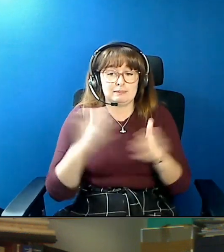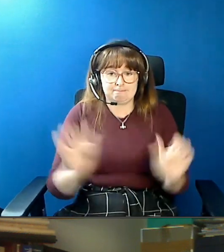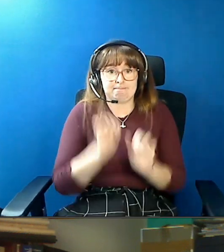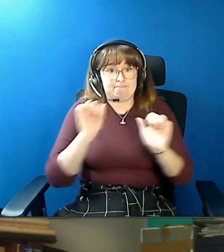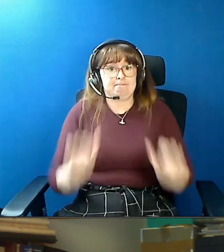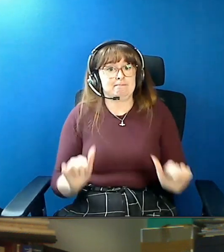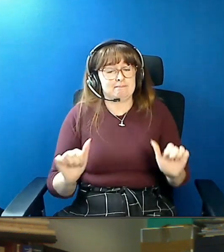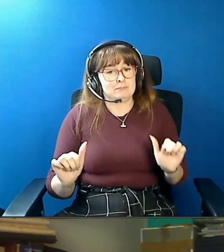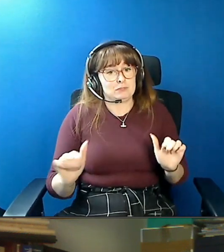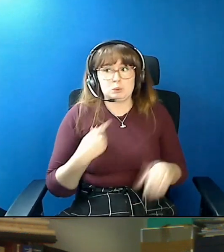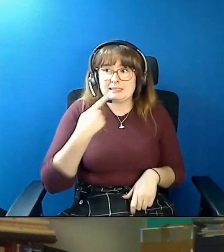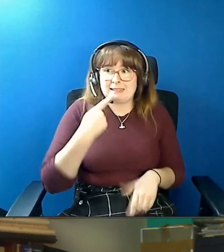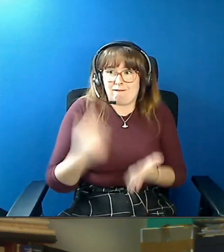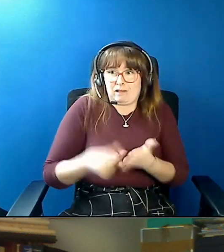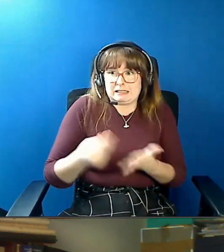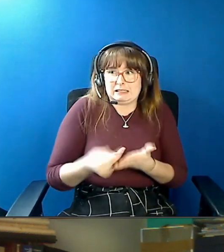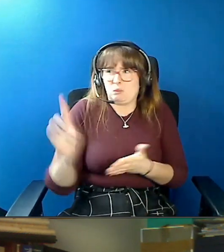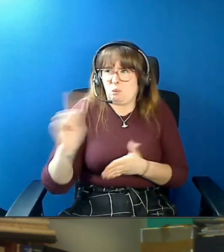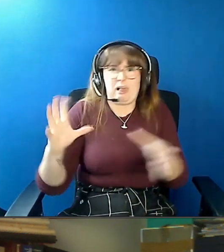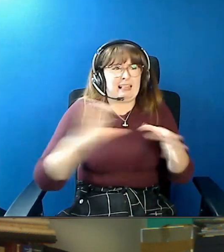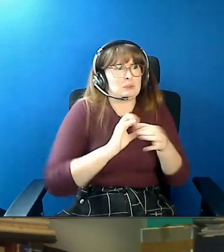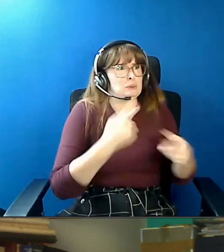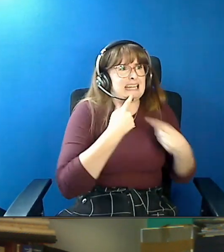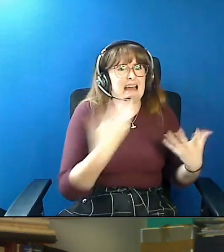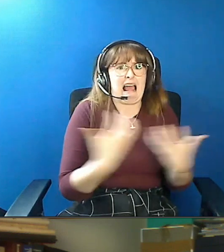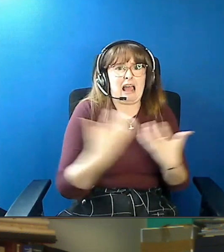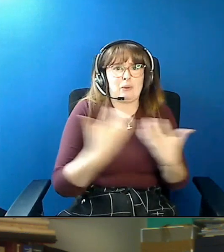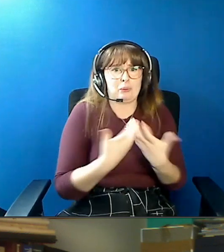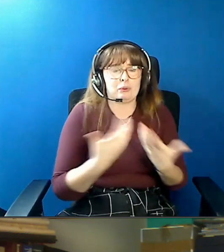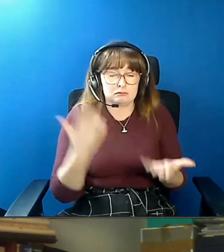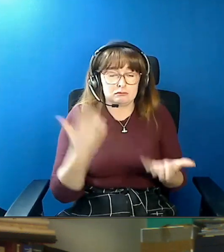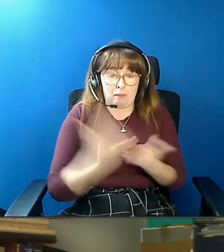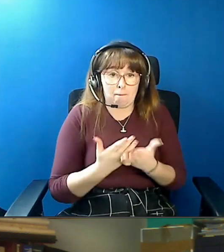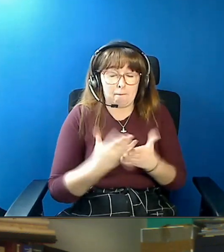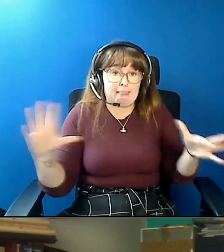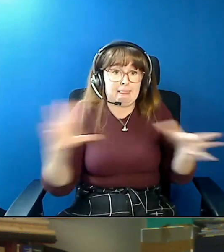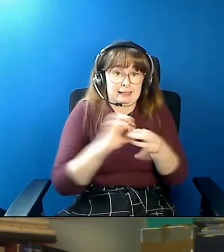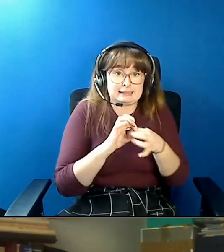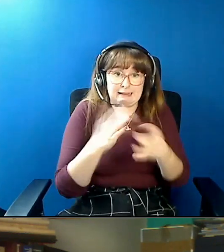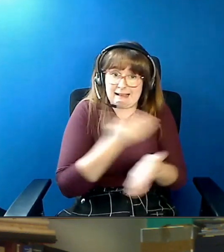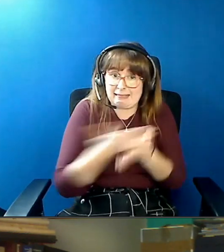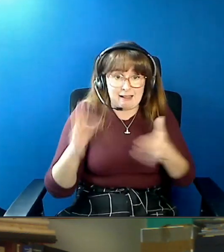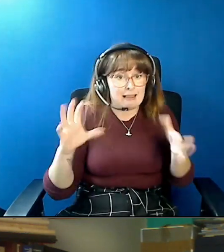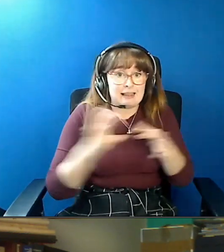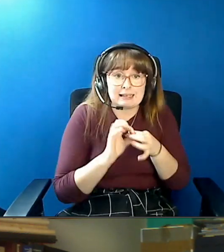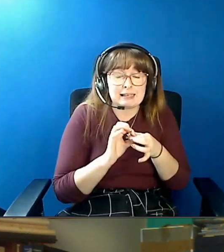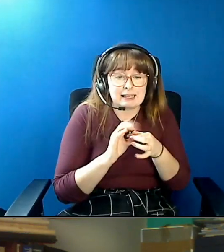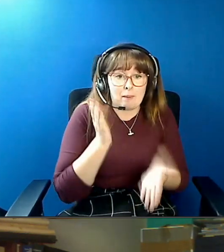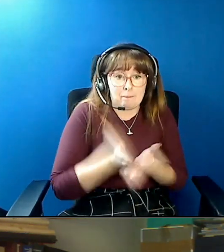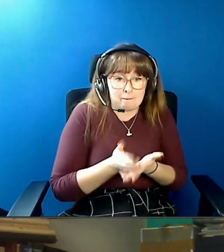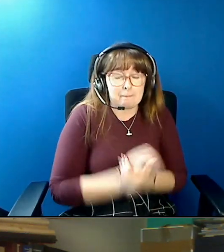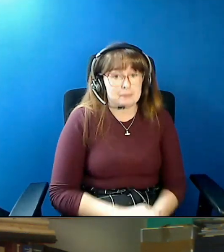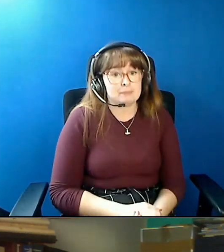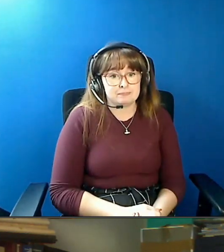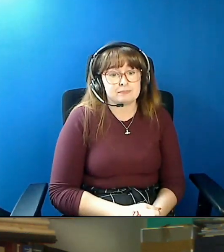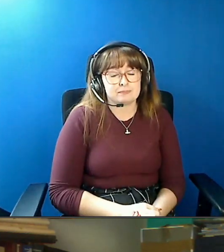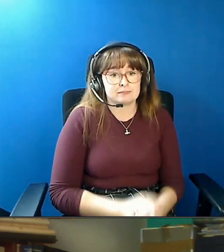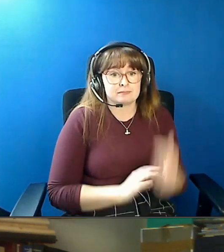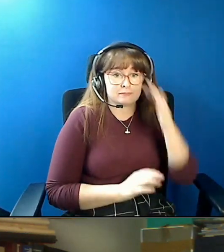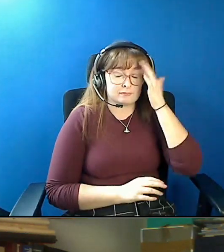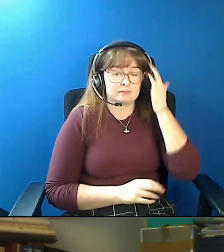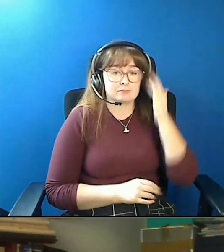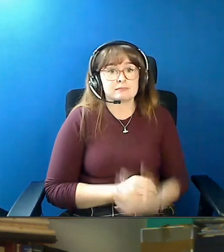say funding, what's that got to do with data? Well, it's got a lot to do with data, it turns out, in those kind of